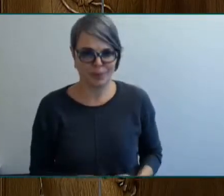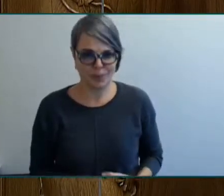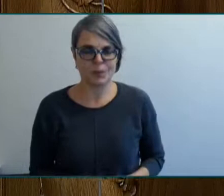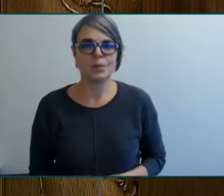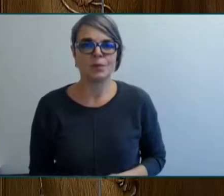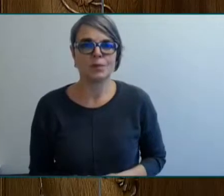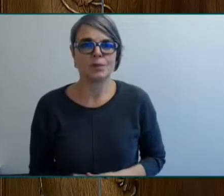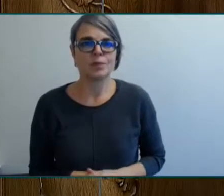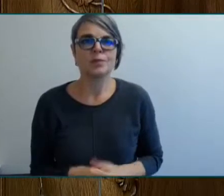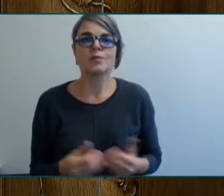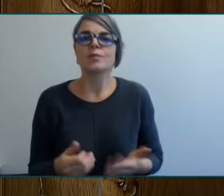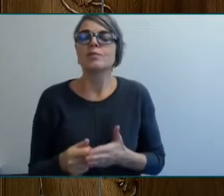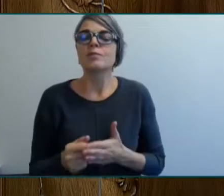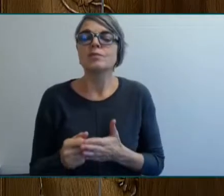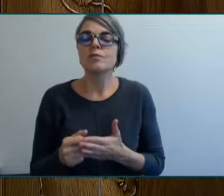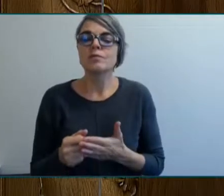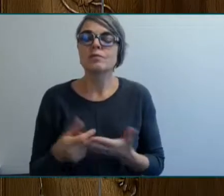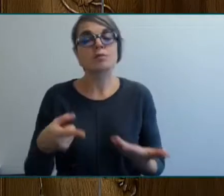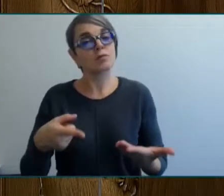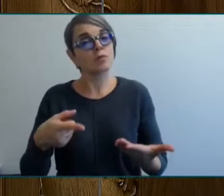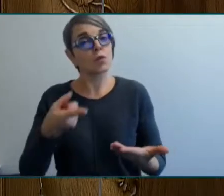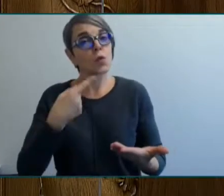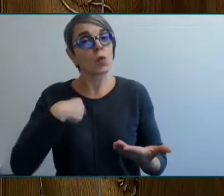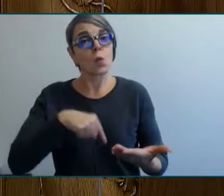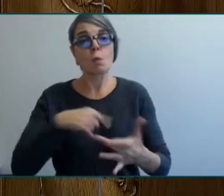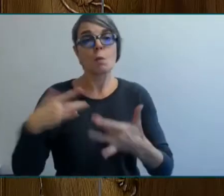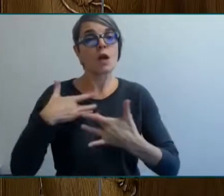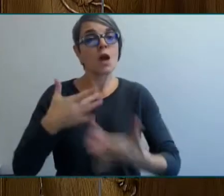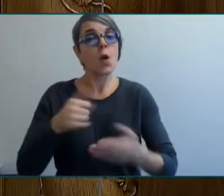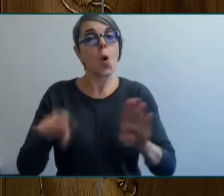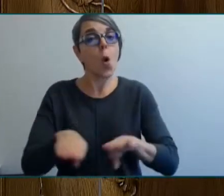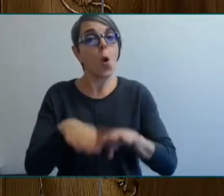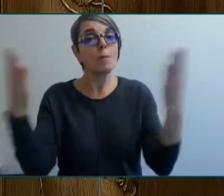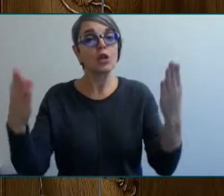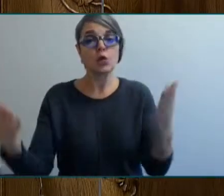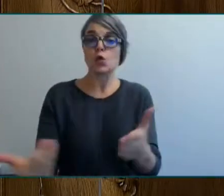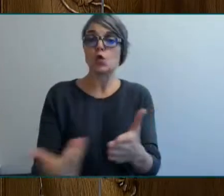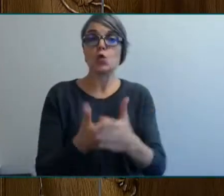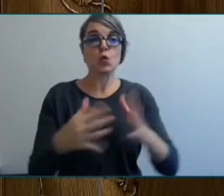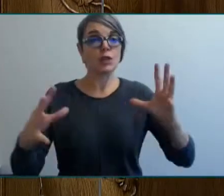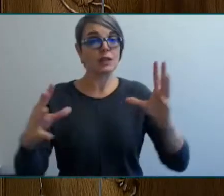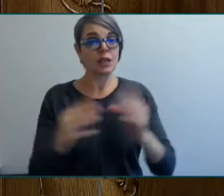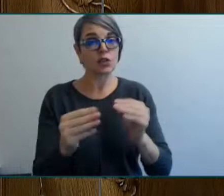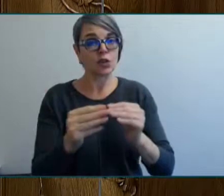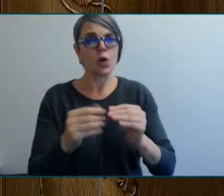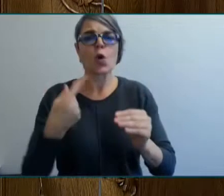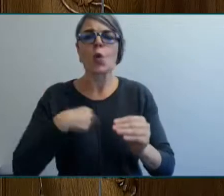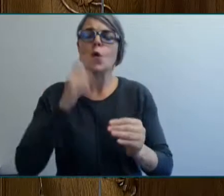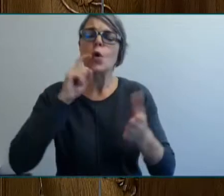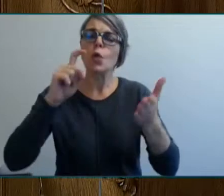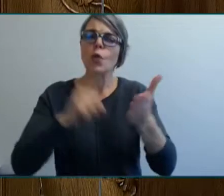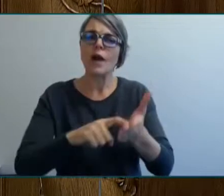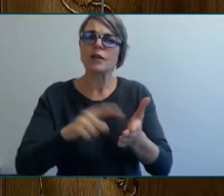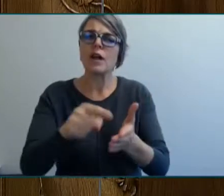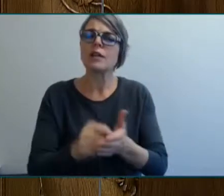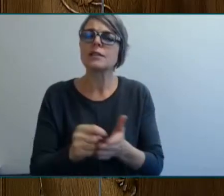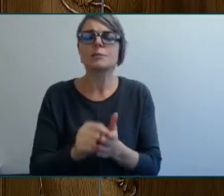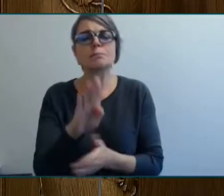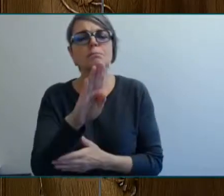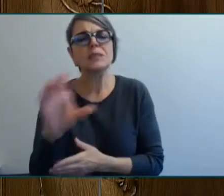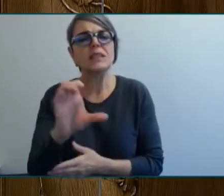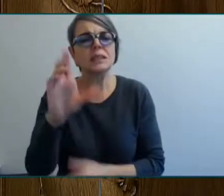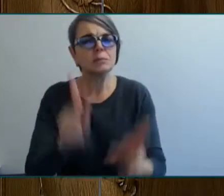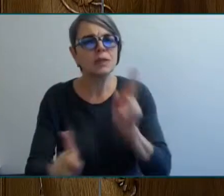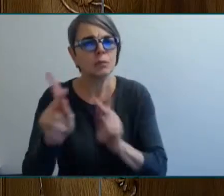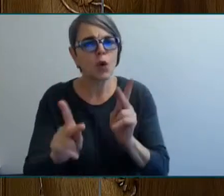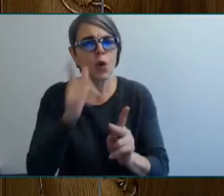long-standing tradition to begin a new session by memorializing prominent British Columbians who have passed away since the last speech from